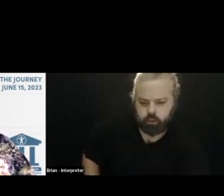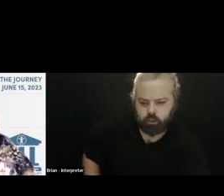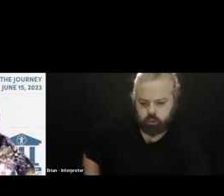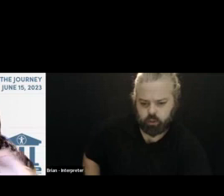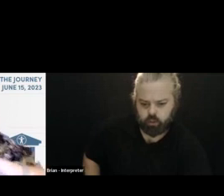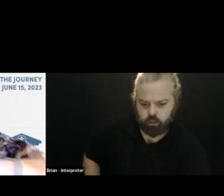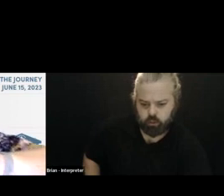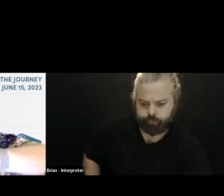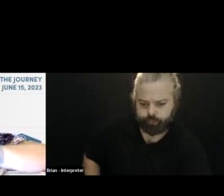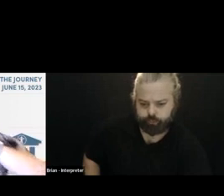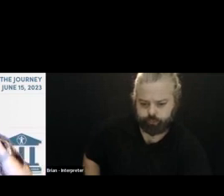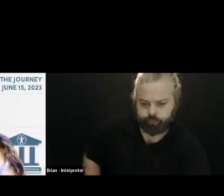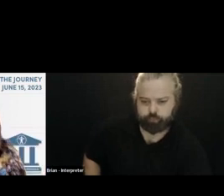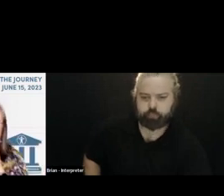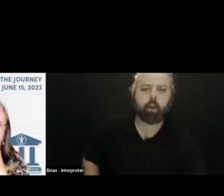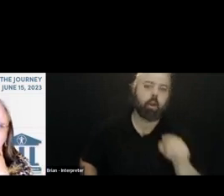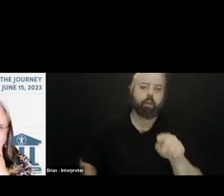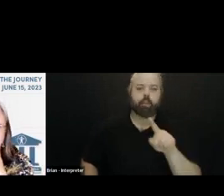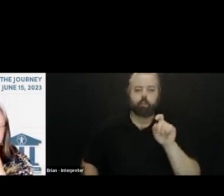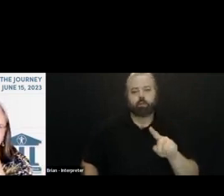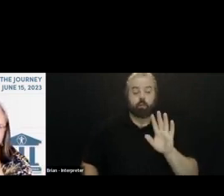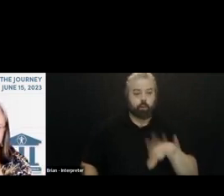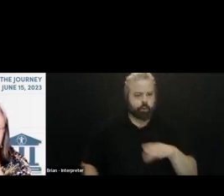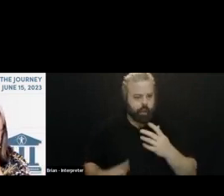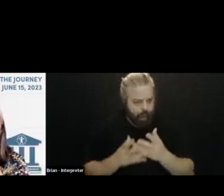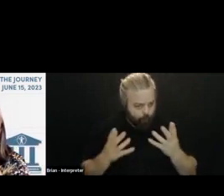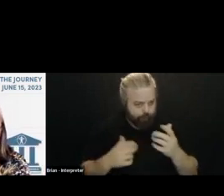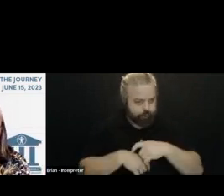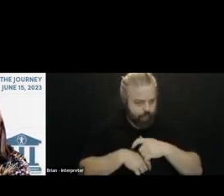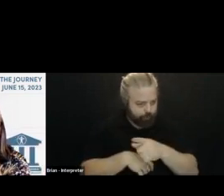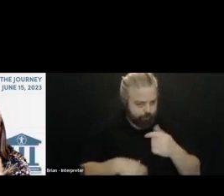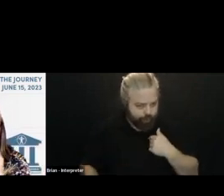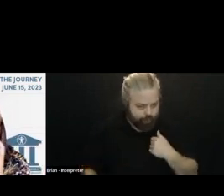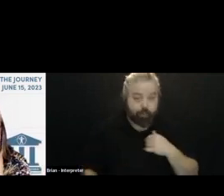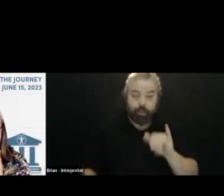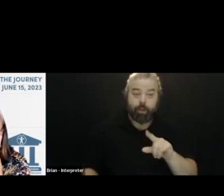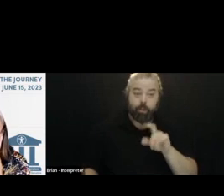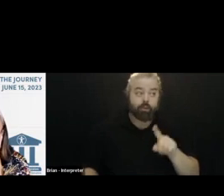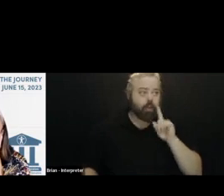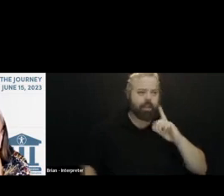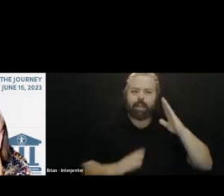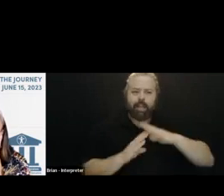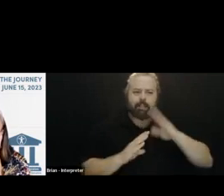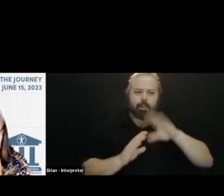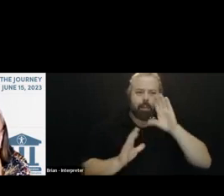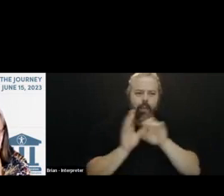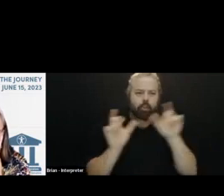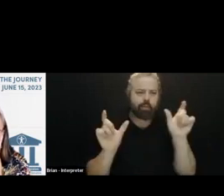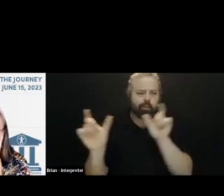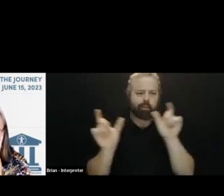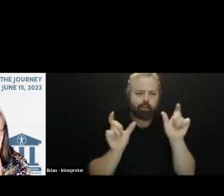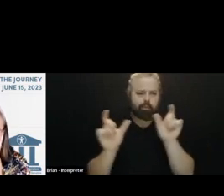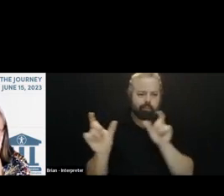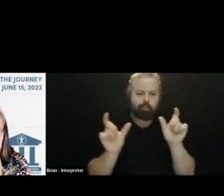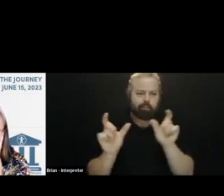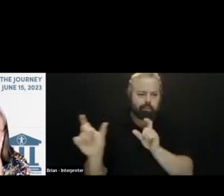this question. How much time do y'all have? The question is, the rotating pictures at the top banner, is that something that we should not use